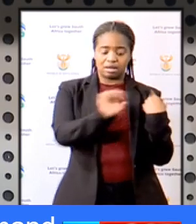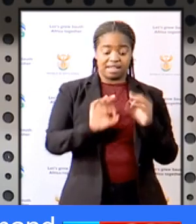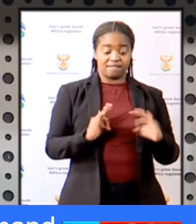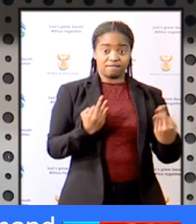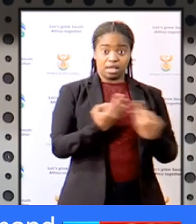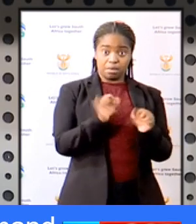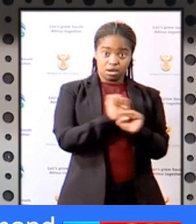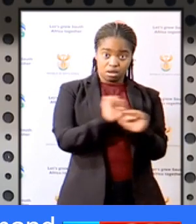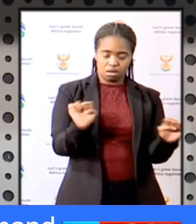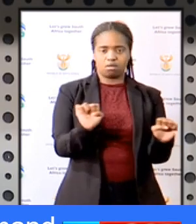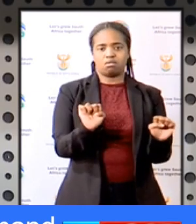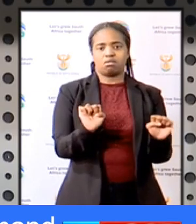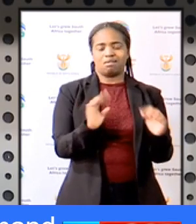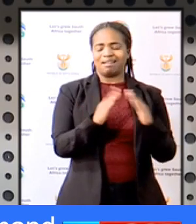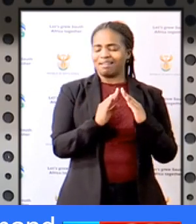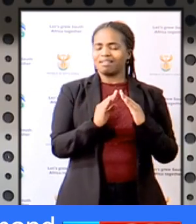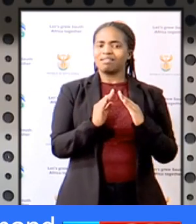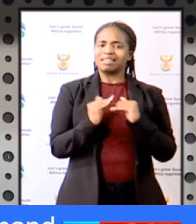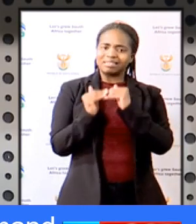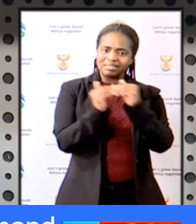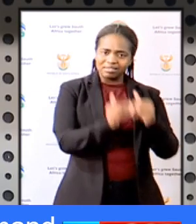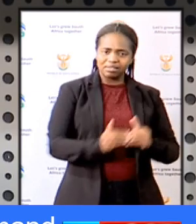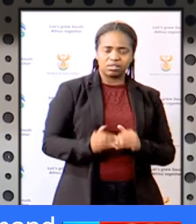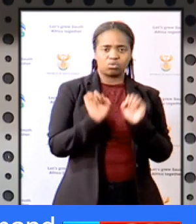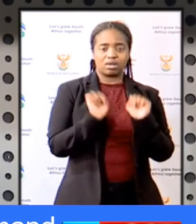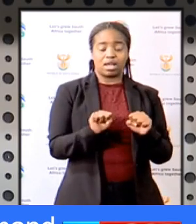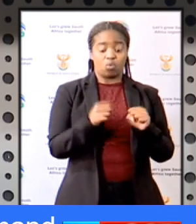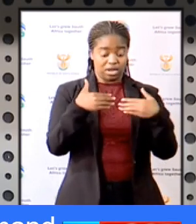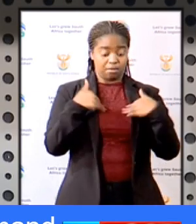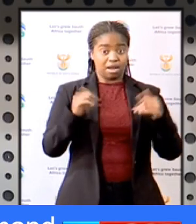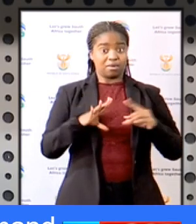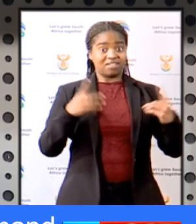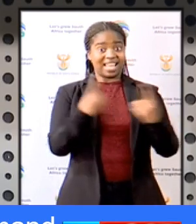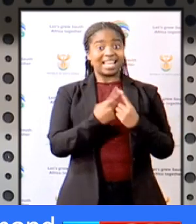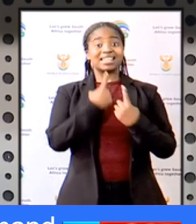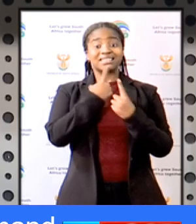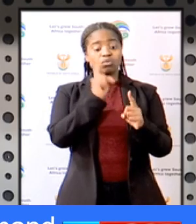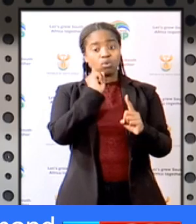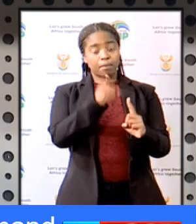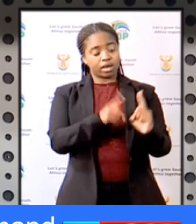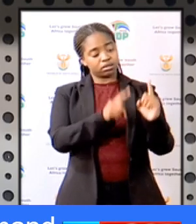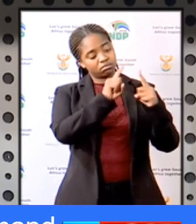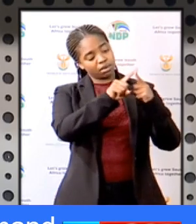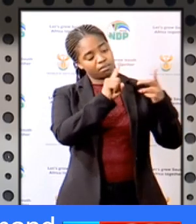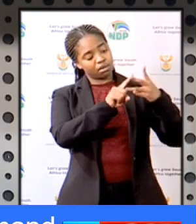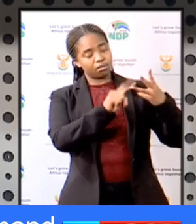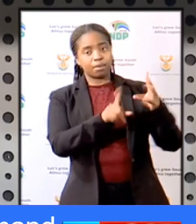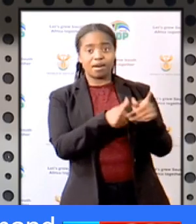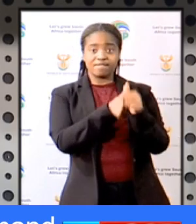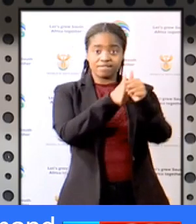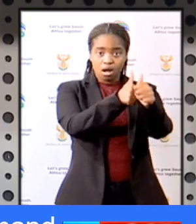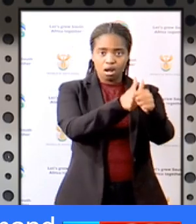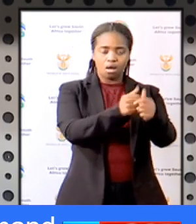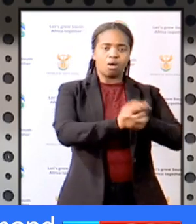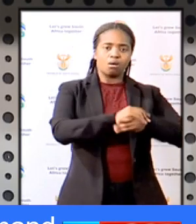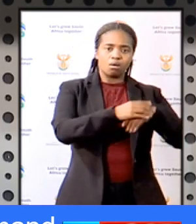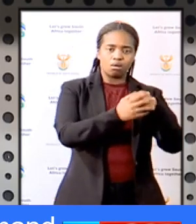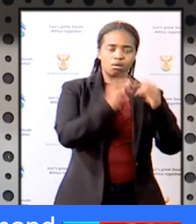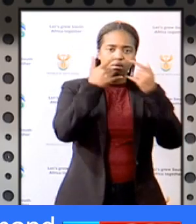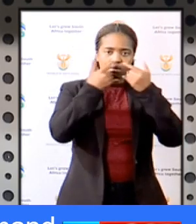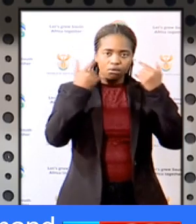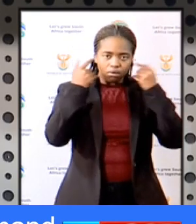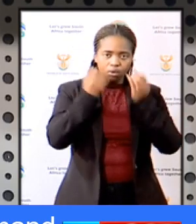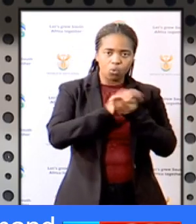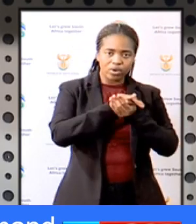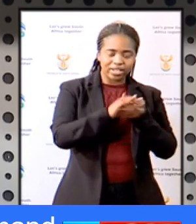and comply with the health protocols that we all have to comply with for our own safety and for